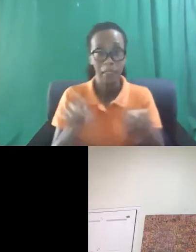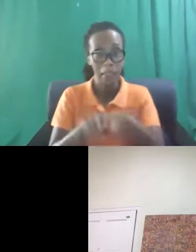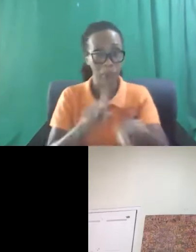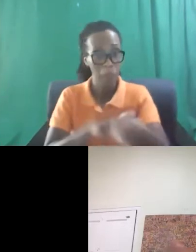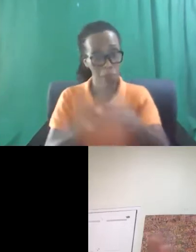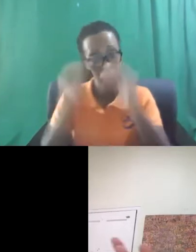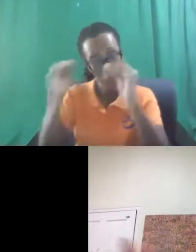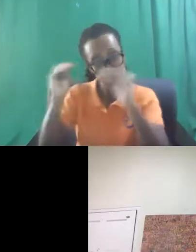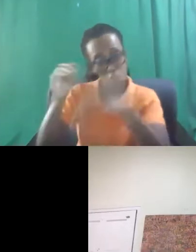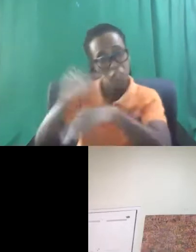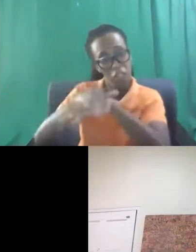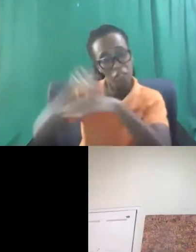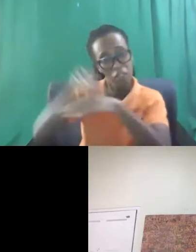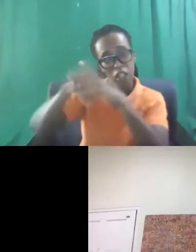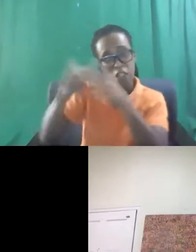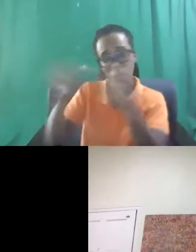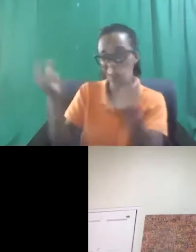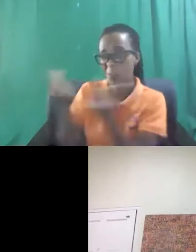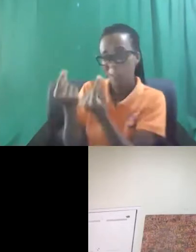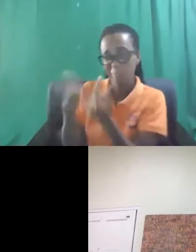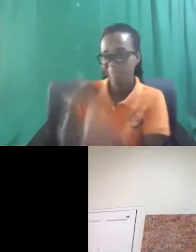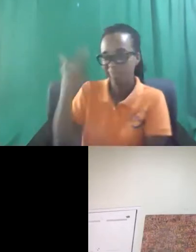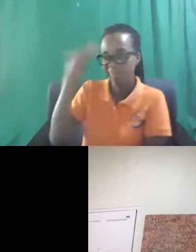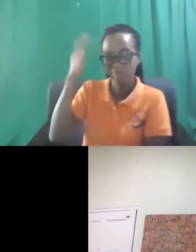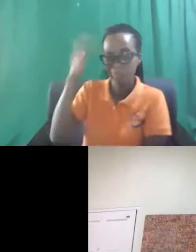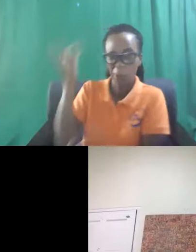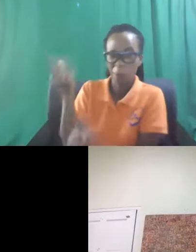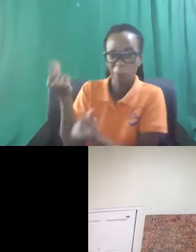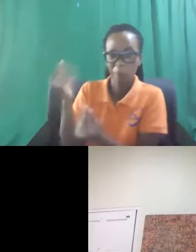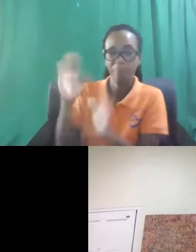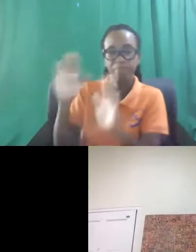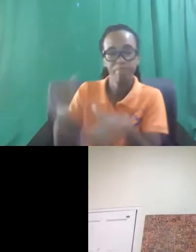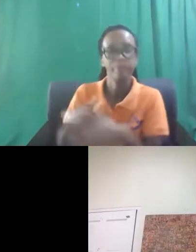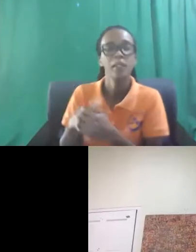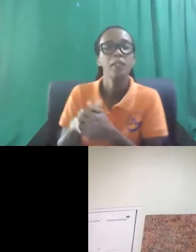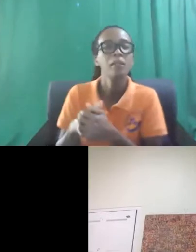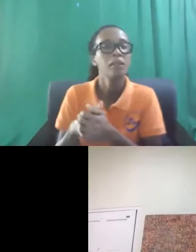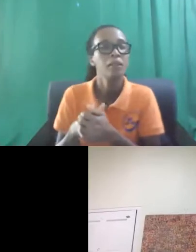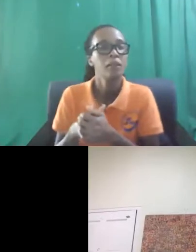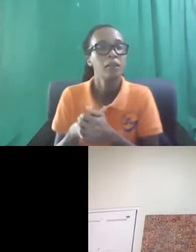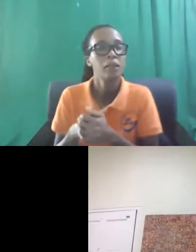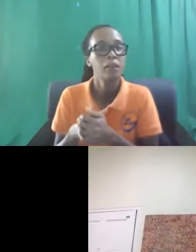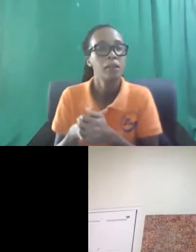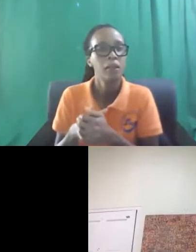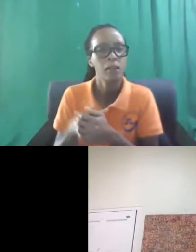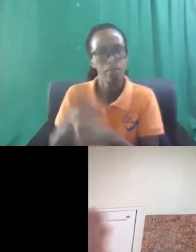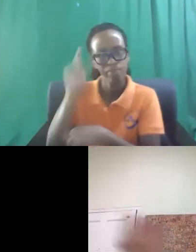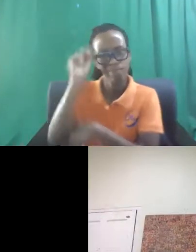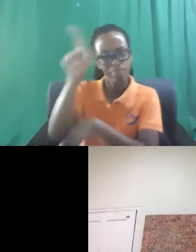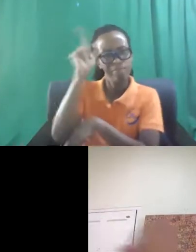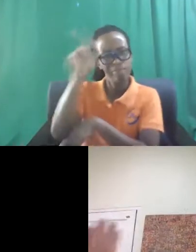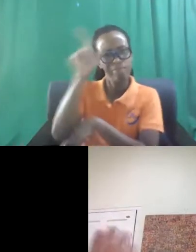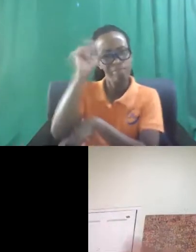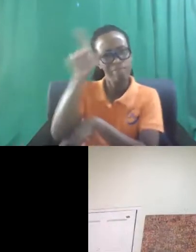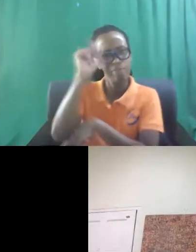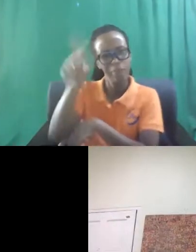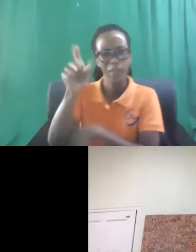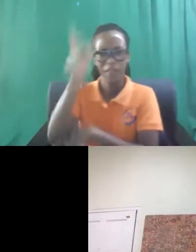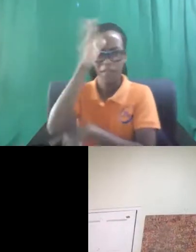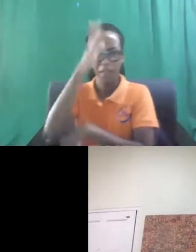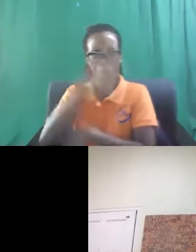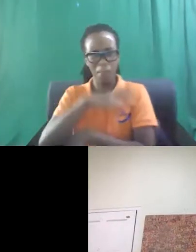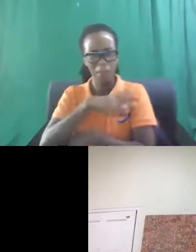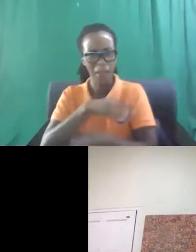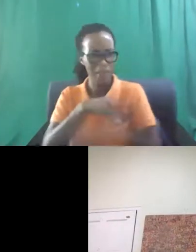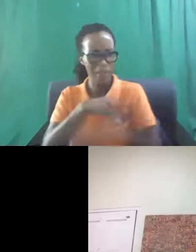I didn't really know what I wanted to do with my life. Right. And as I was playing darts, there was a guy next to me who was also